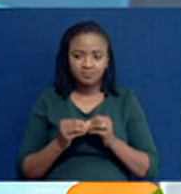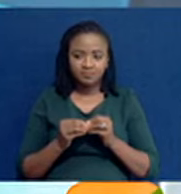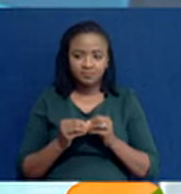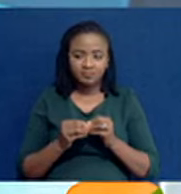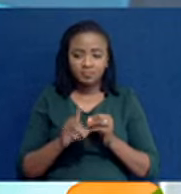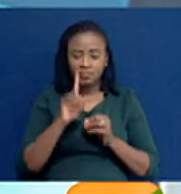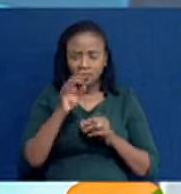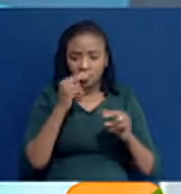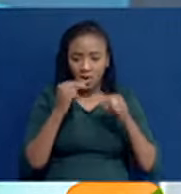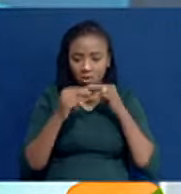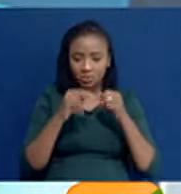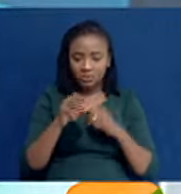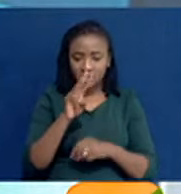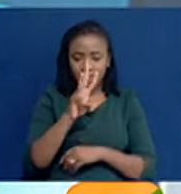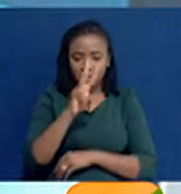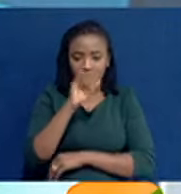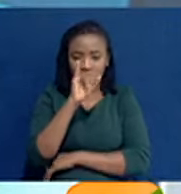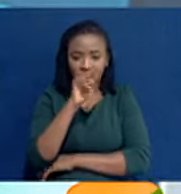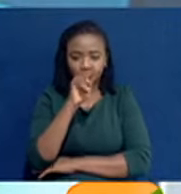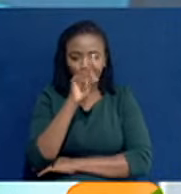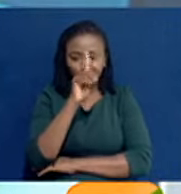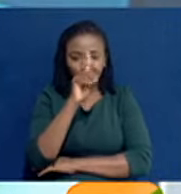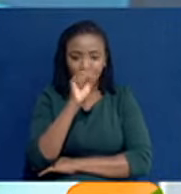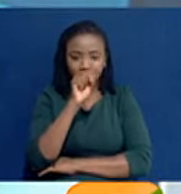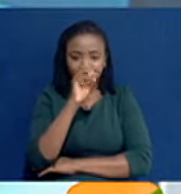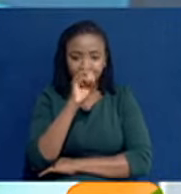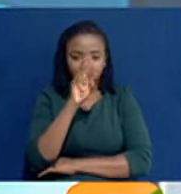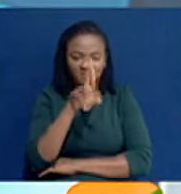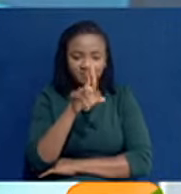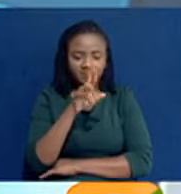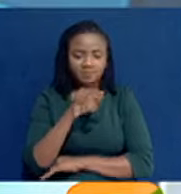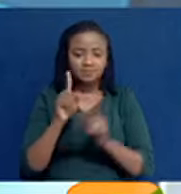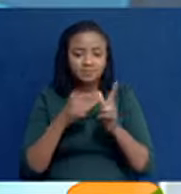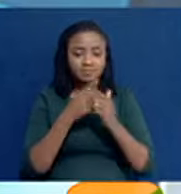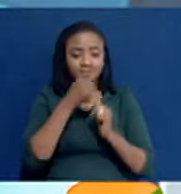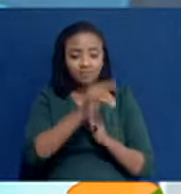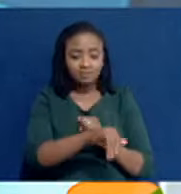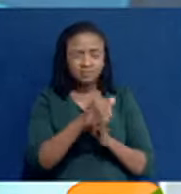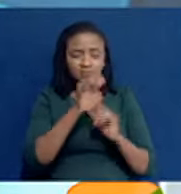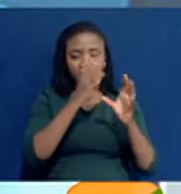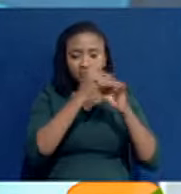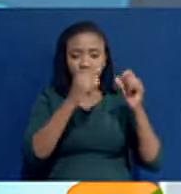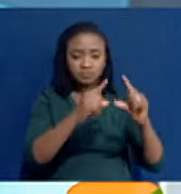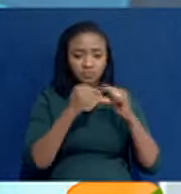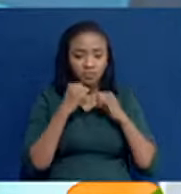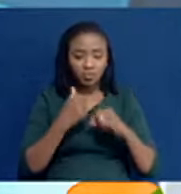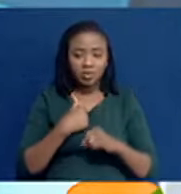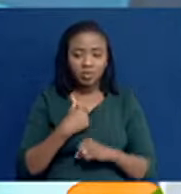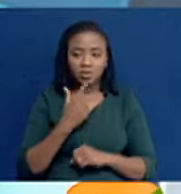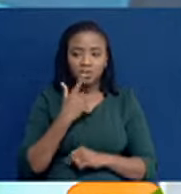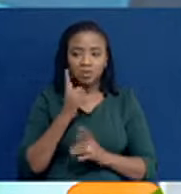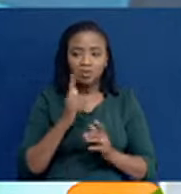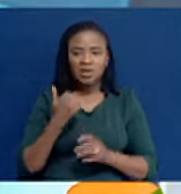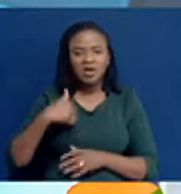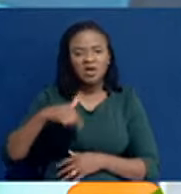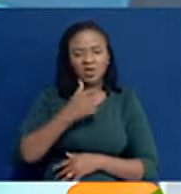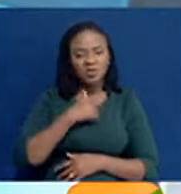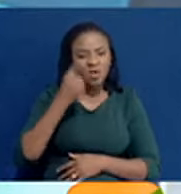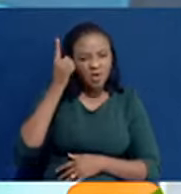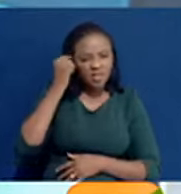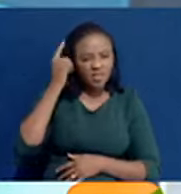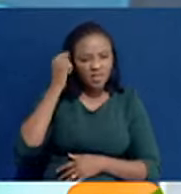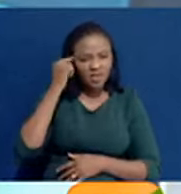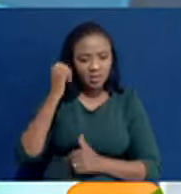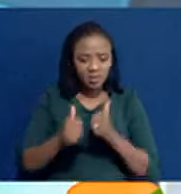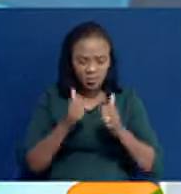Windsor Hotel, that's where she was. And she said to me, Beth, we are thinking of which women in